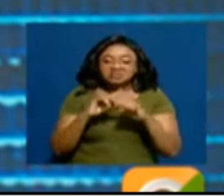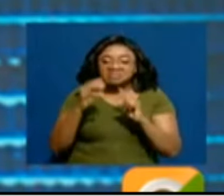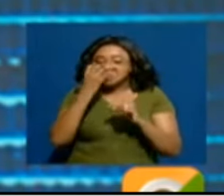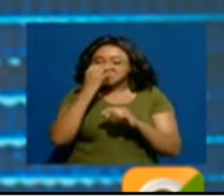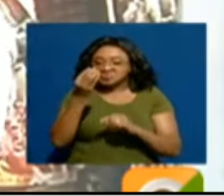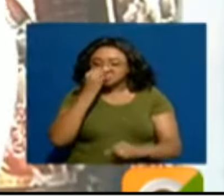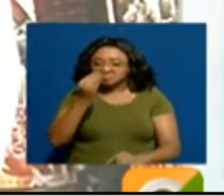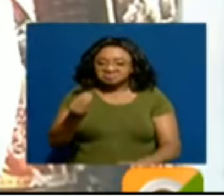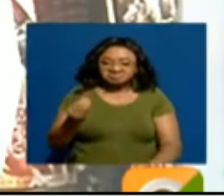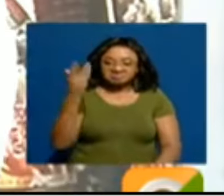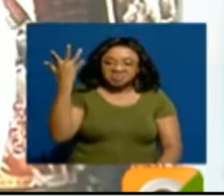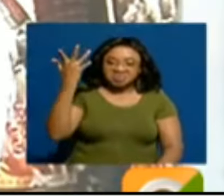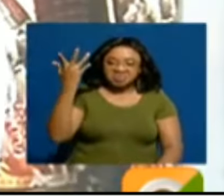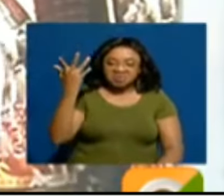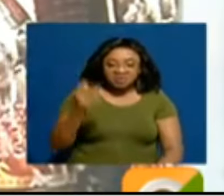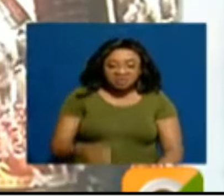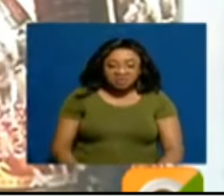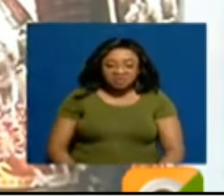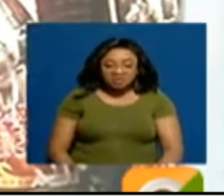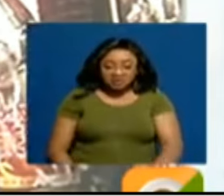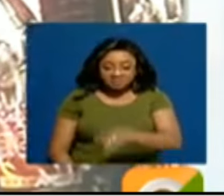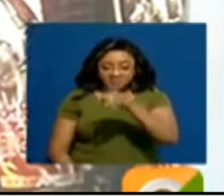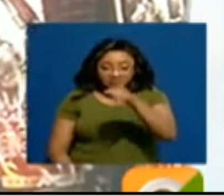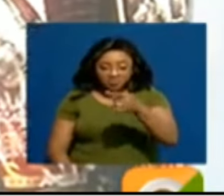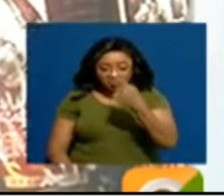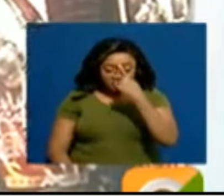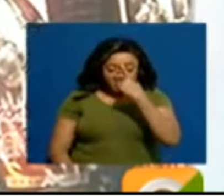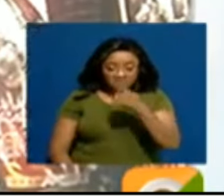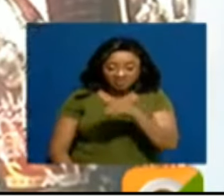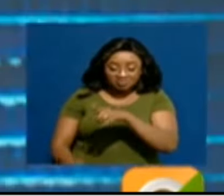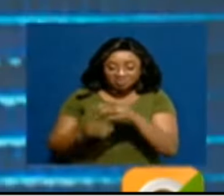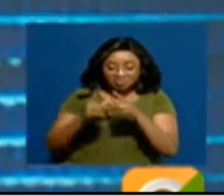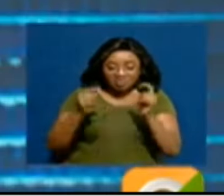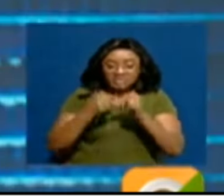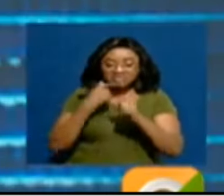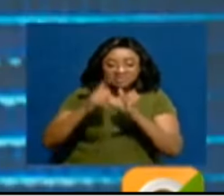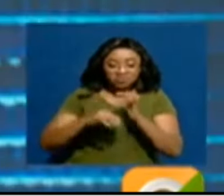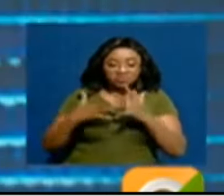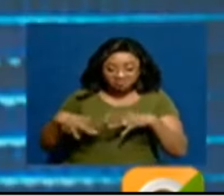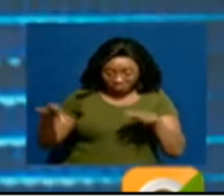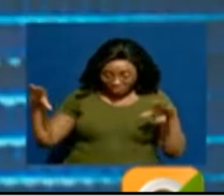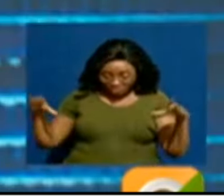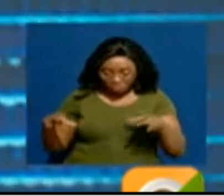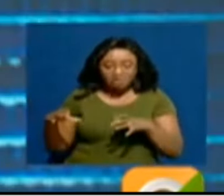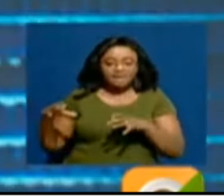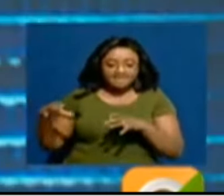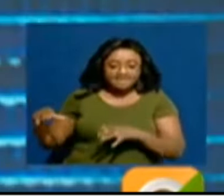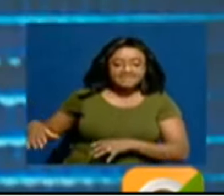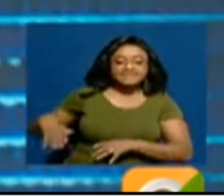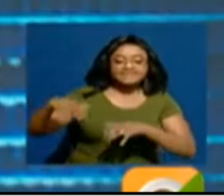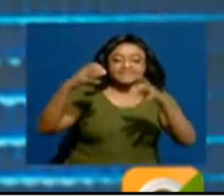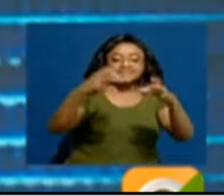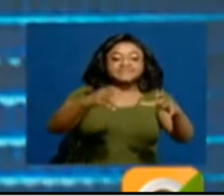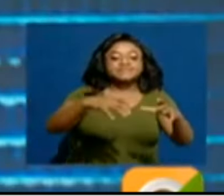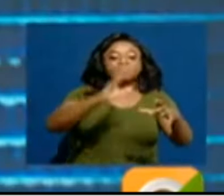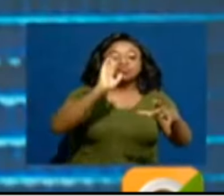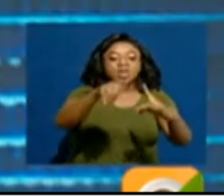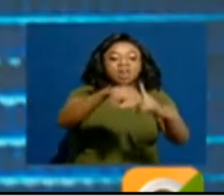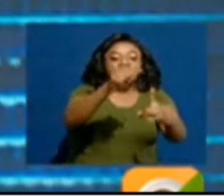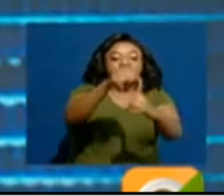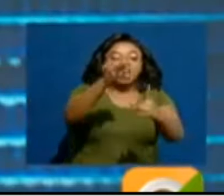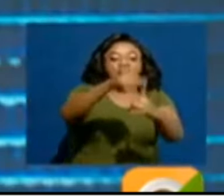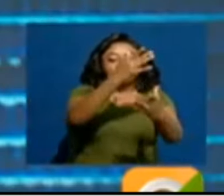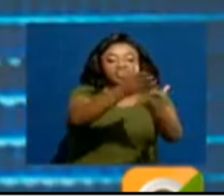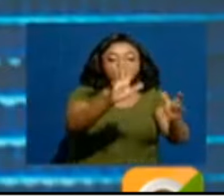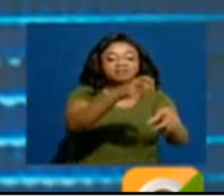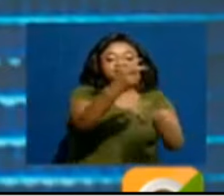your words, Haiti might become Maiti. Eventually, when this happens, and